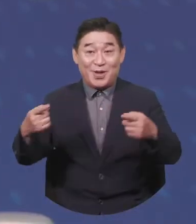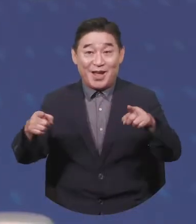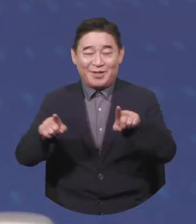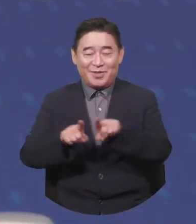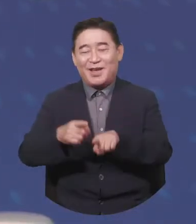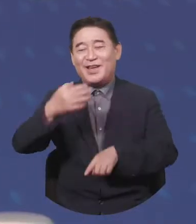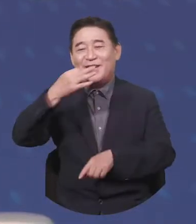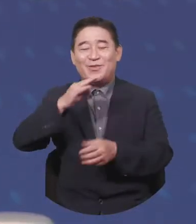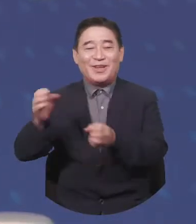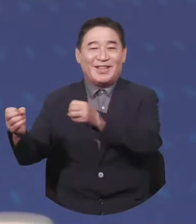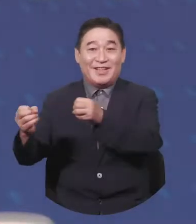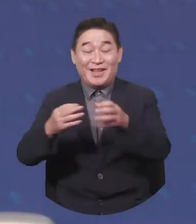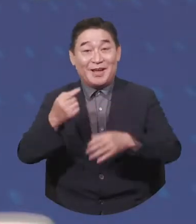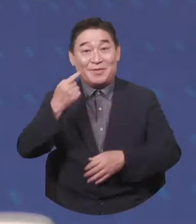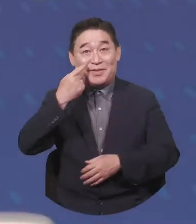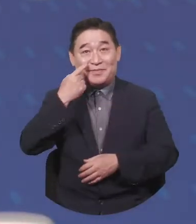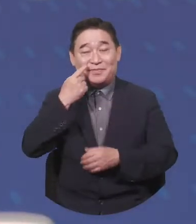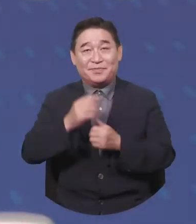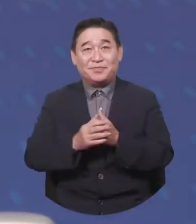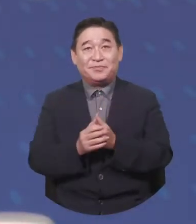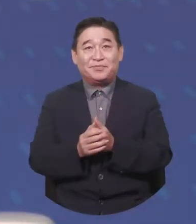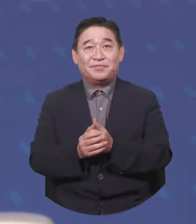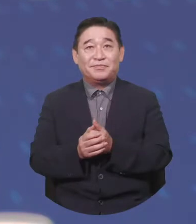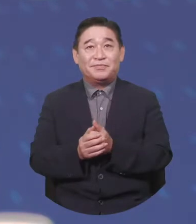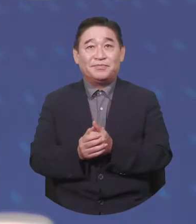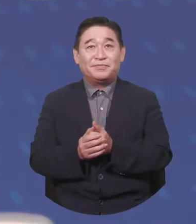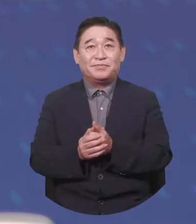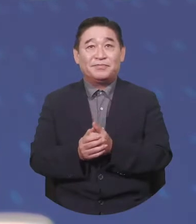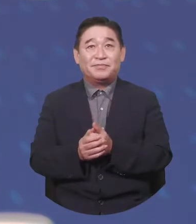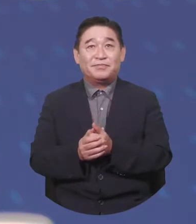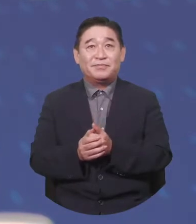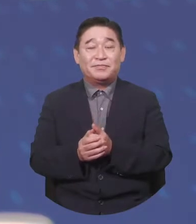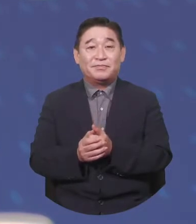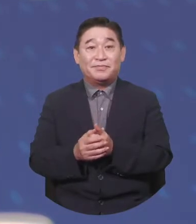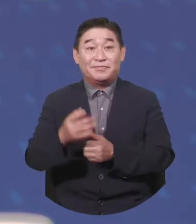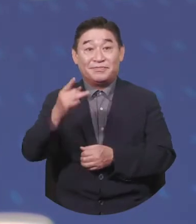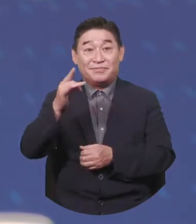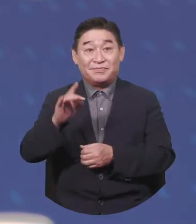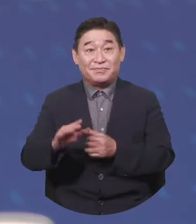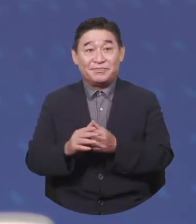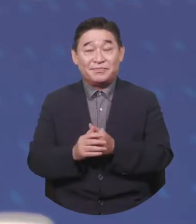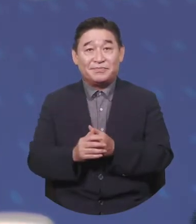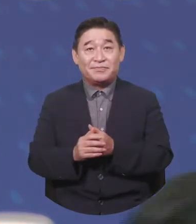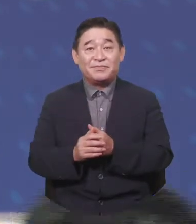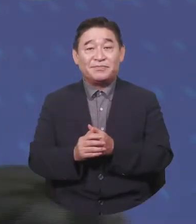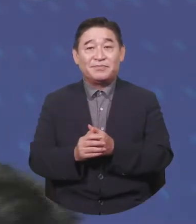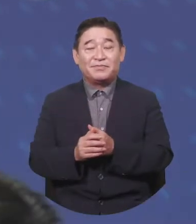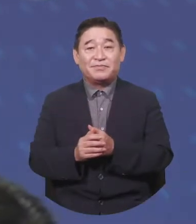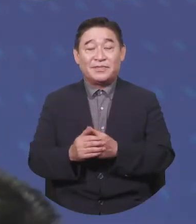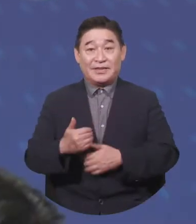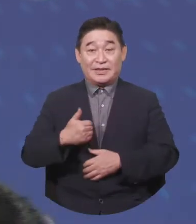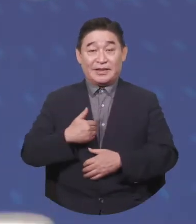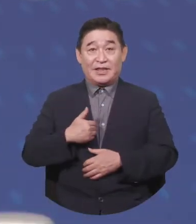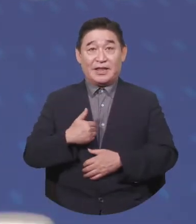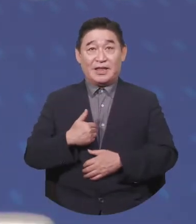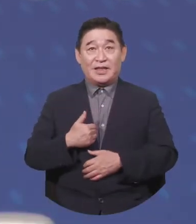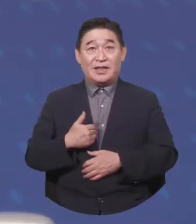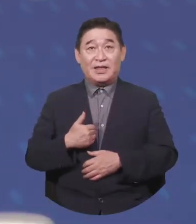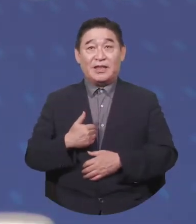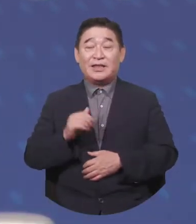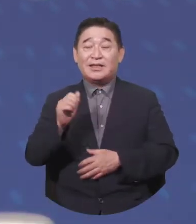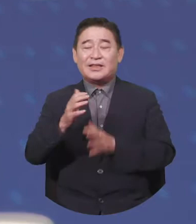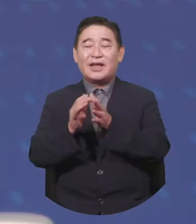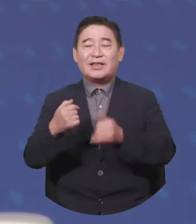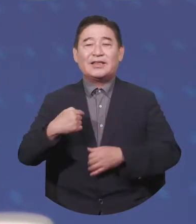experiences. So to kick us off, I'm going to take my prerogative as moderator to start with a very brief presentation that